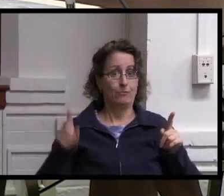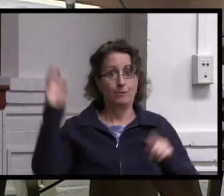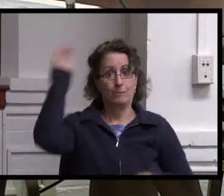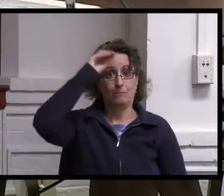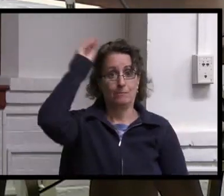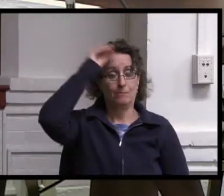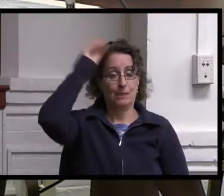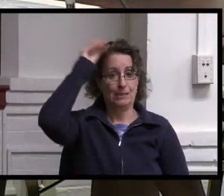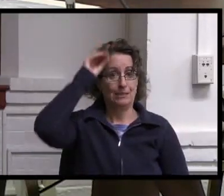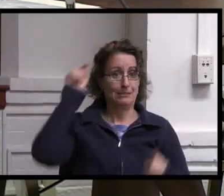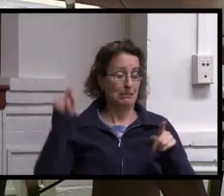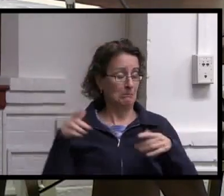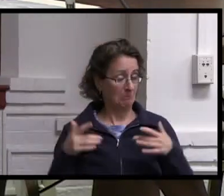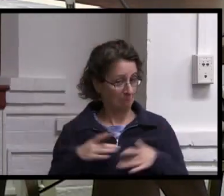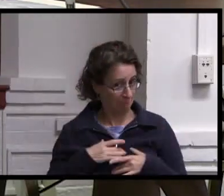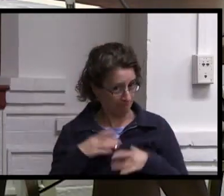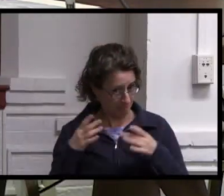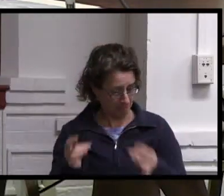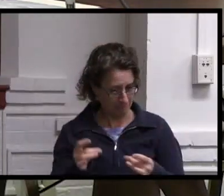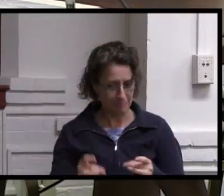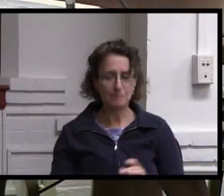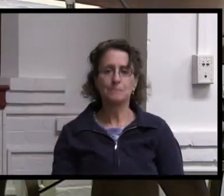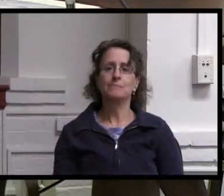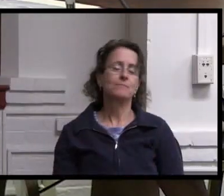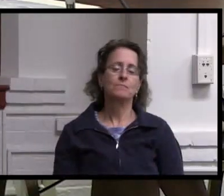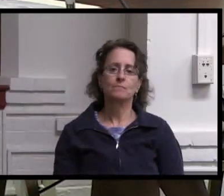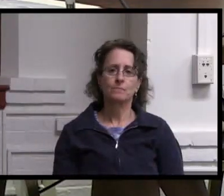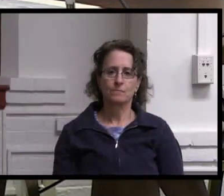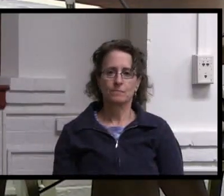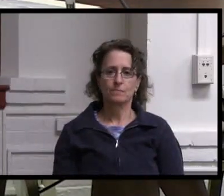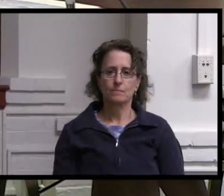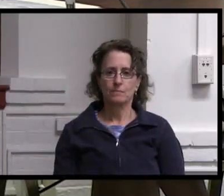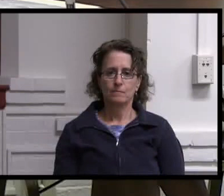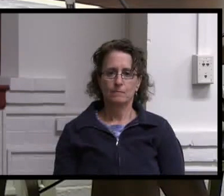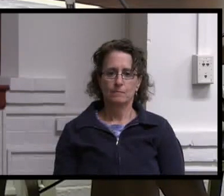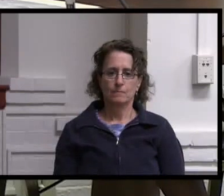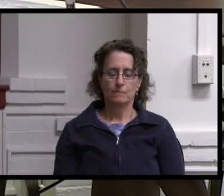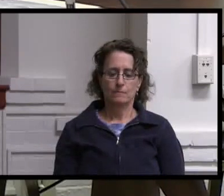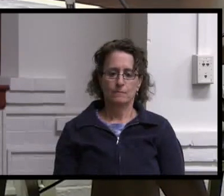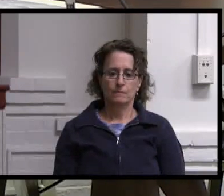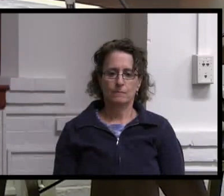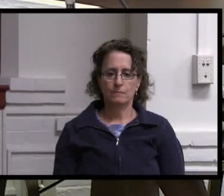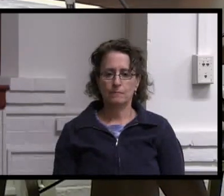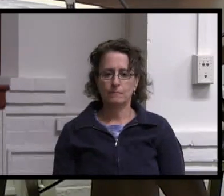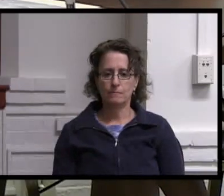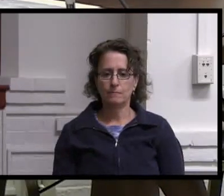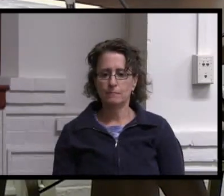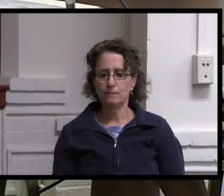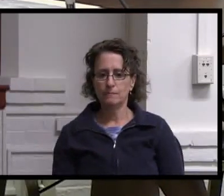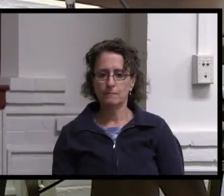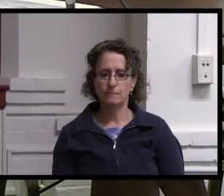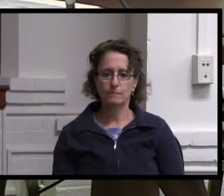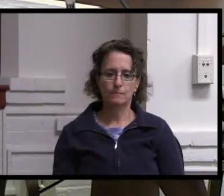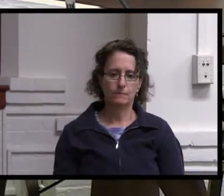of perspectives on it. But I don't want to underscore,